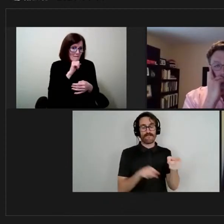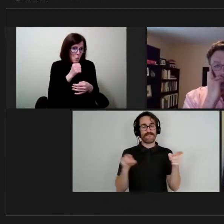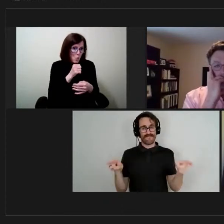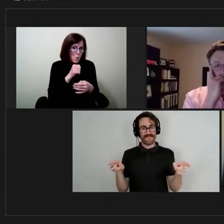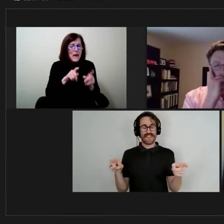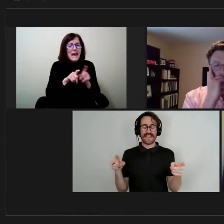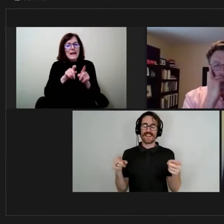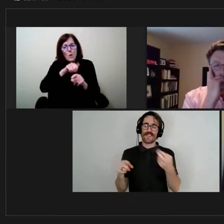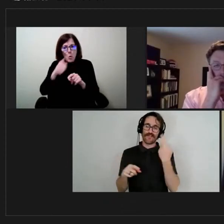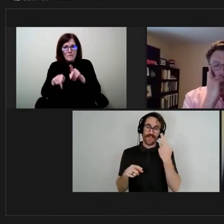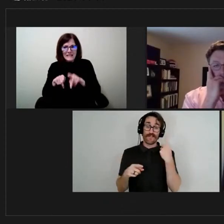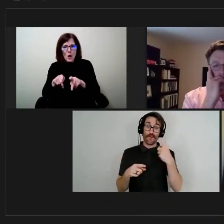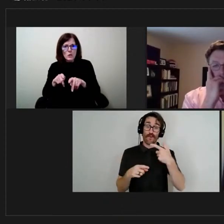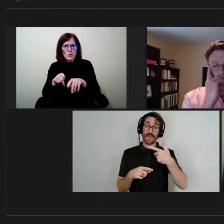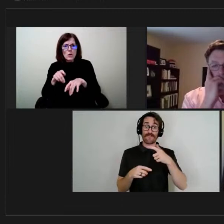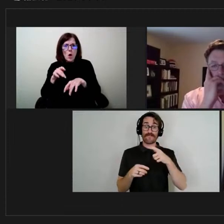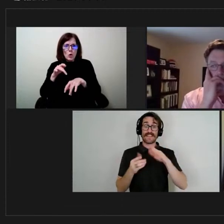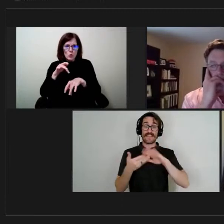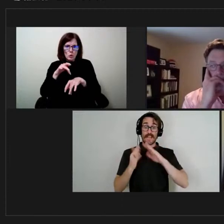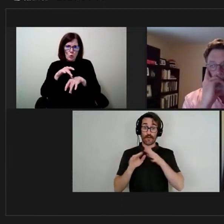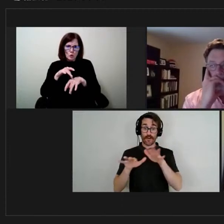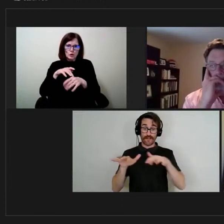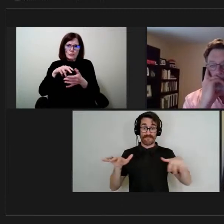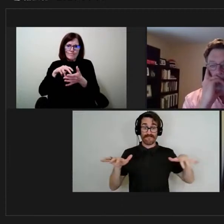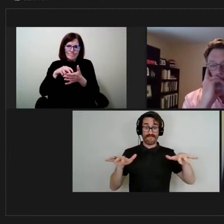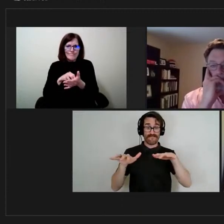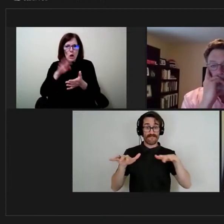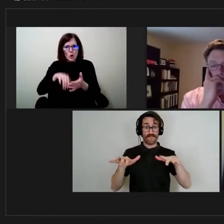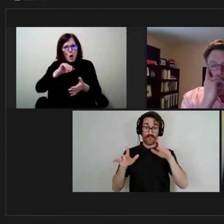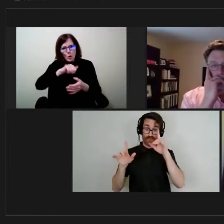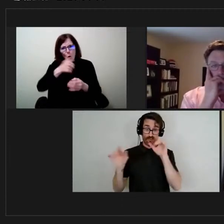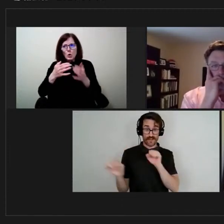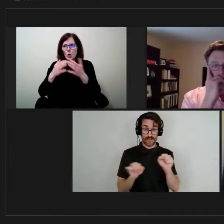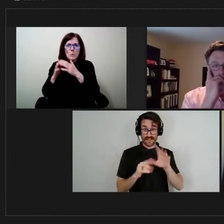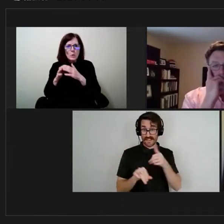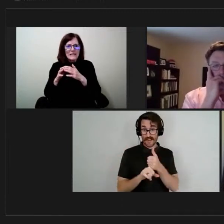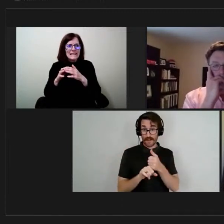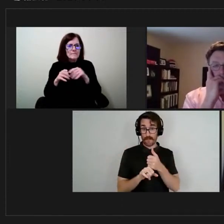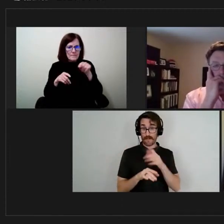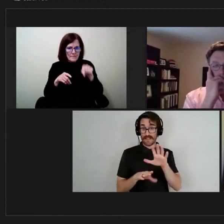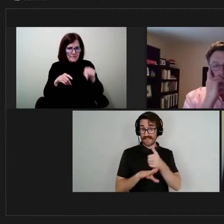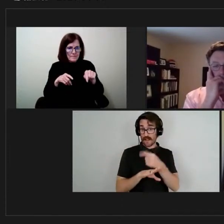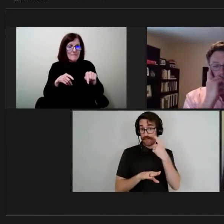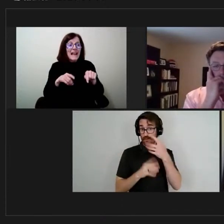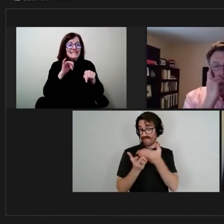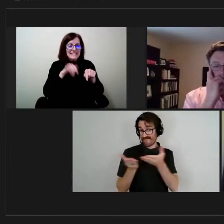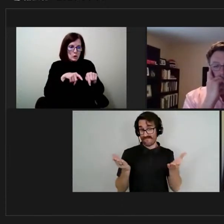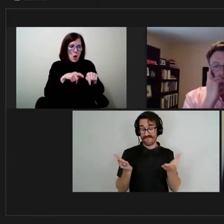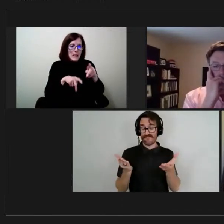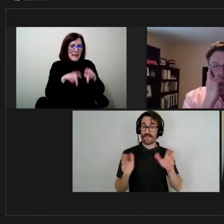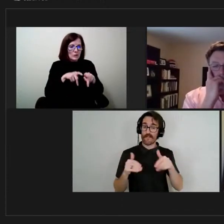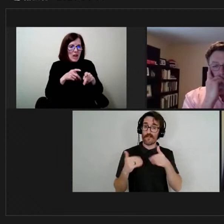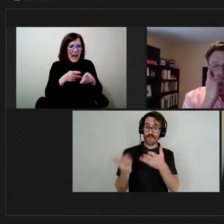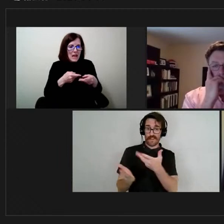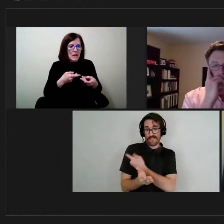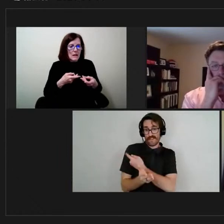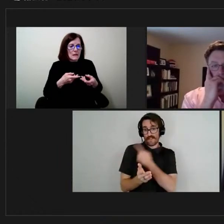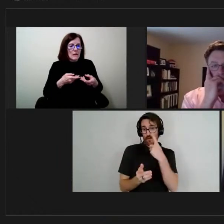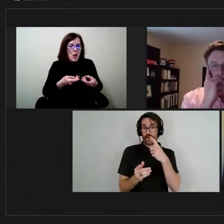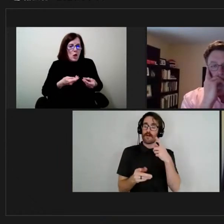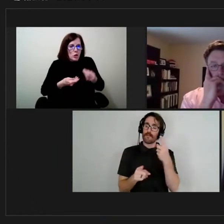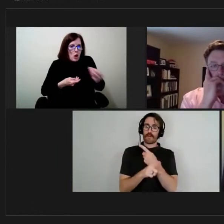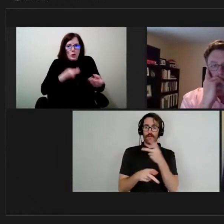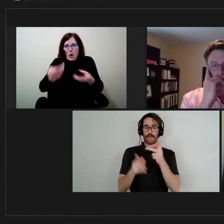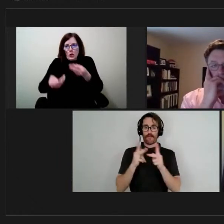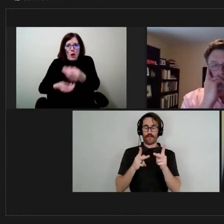neighborhood strategy has been devolved. And it's really almost at a time, and particularly when we have limited supply, and that's, you know, I keep